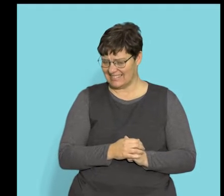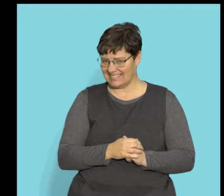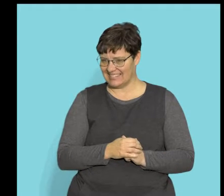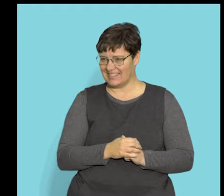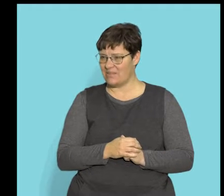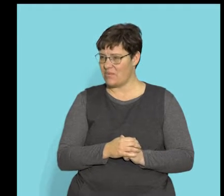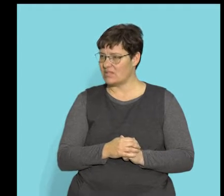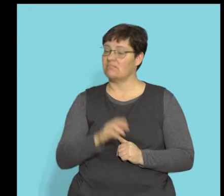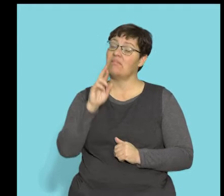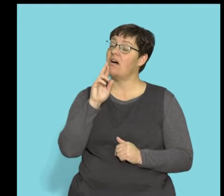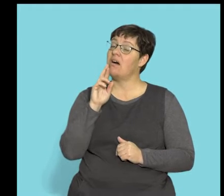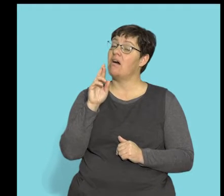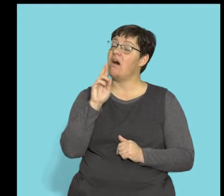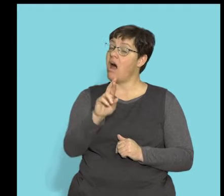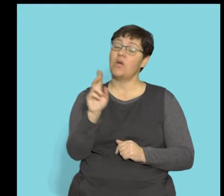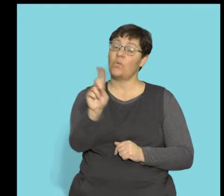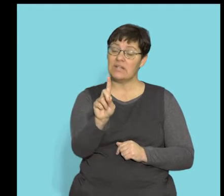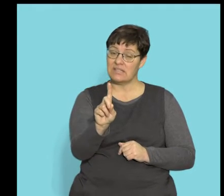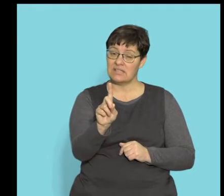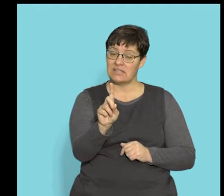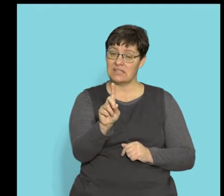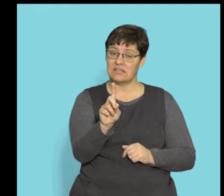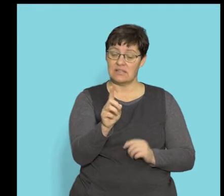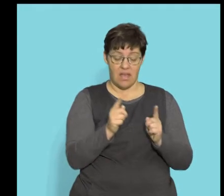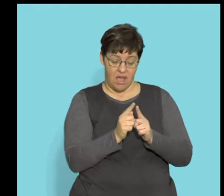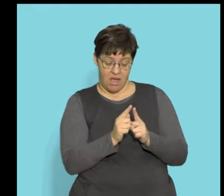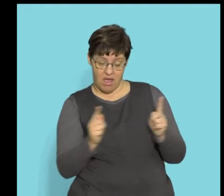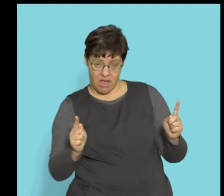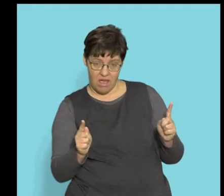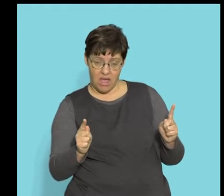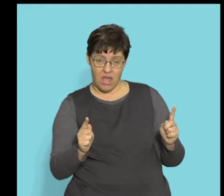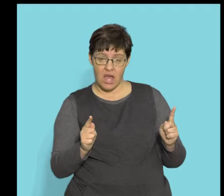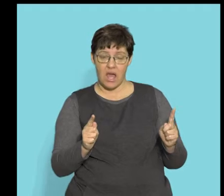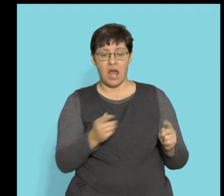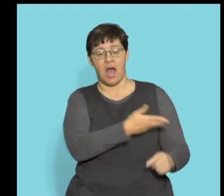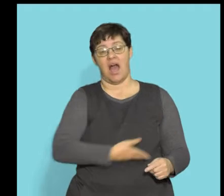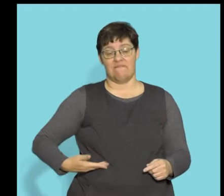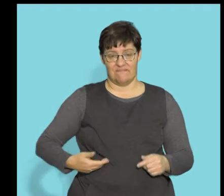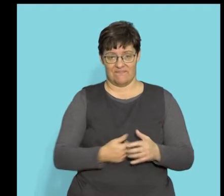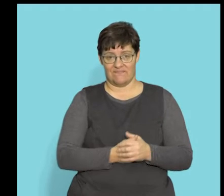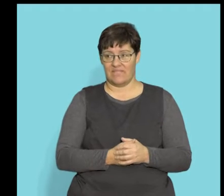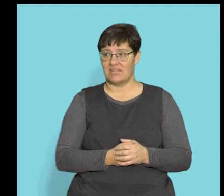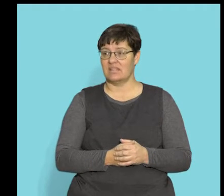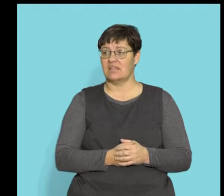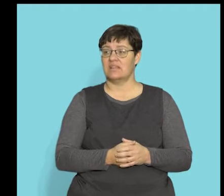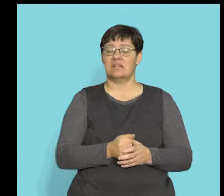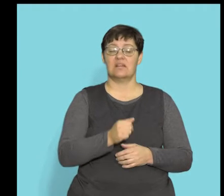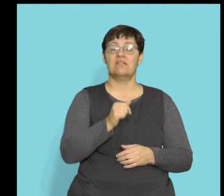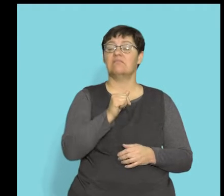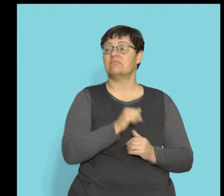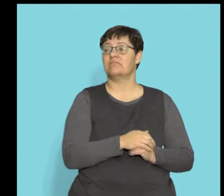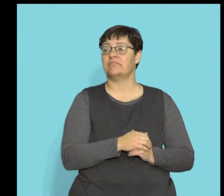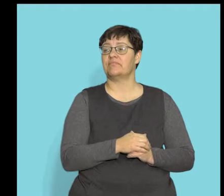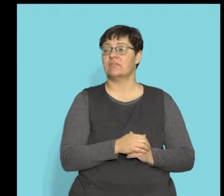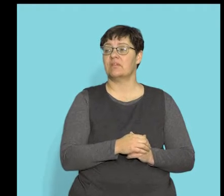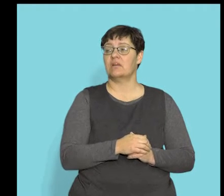from my diameter? I can, because the radius is half of the diameter. So